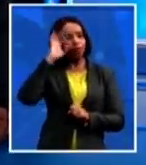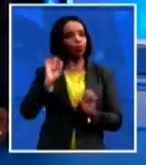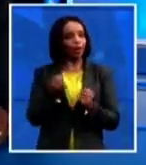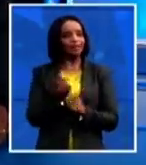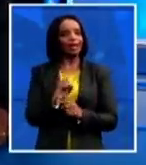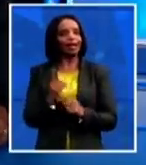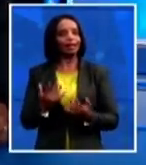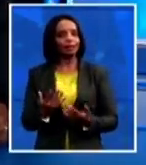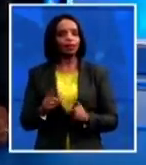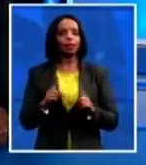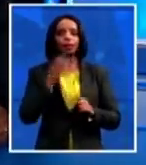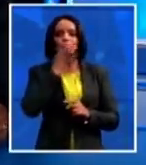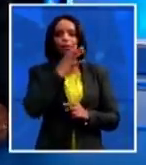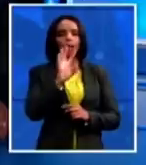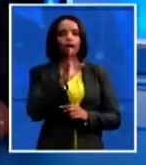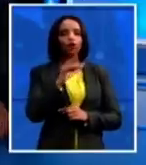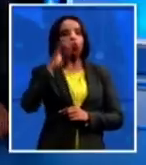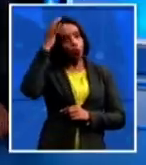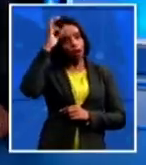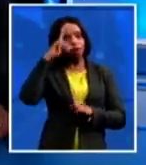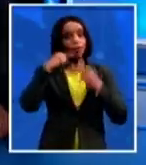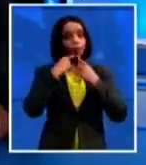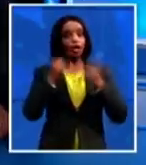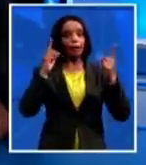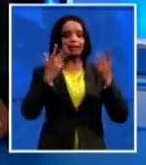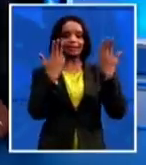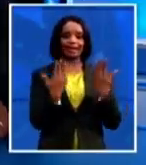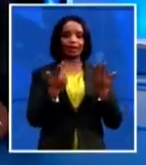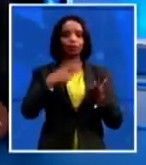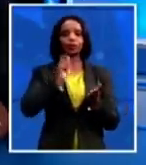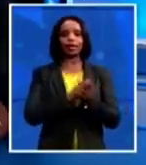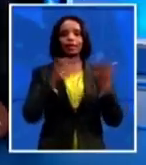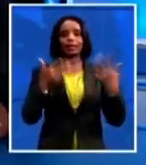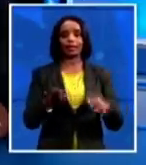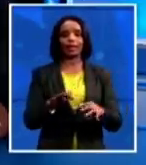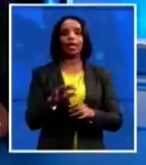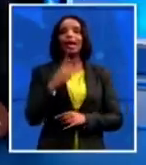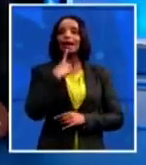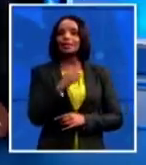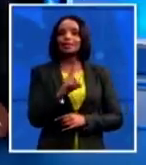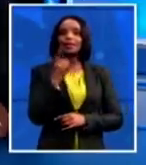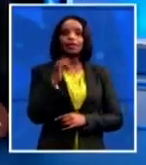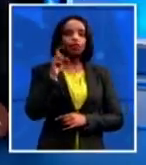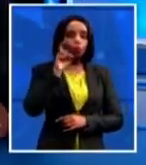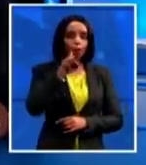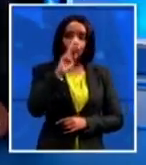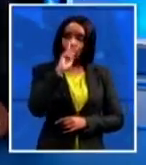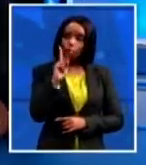year, reminding South Africans that if you see something, say something. He gave a number there,